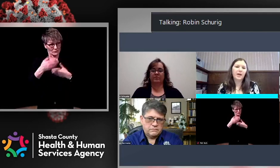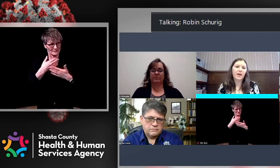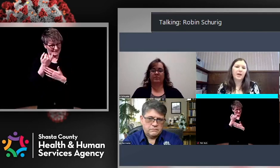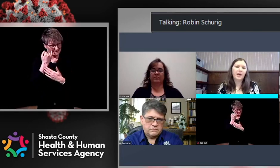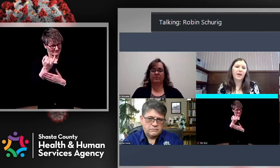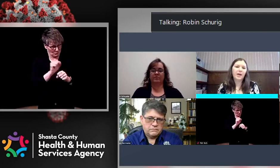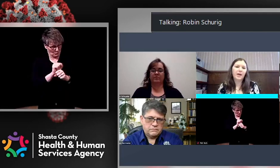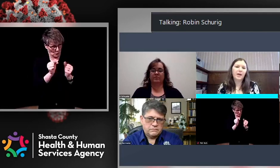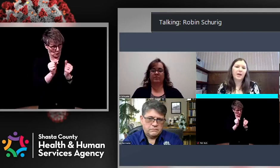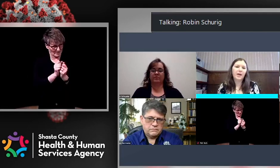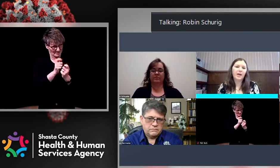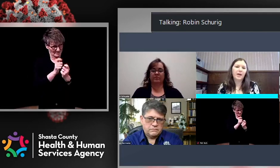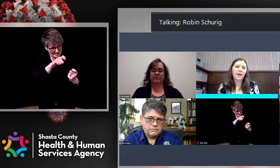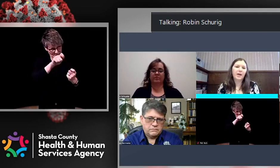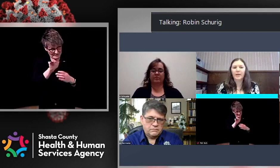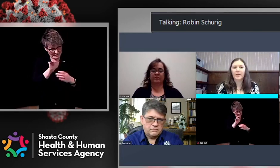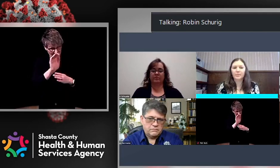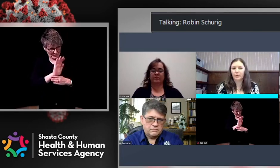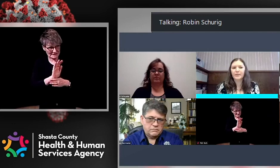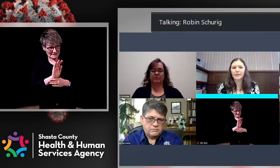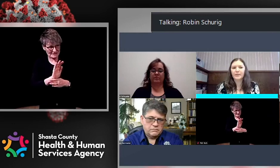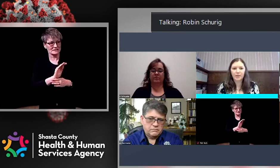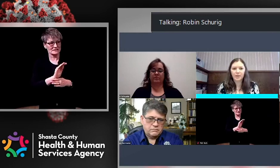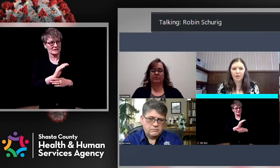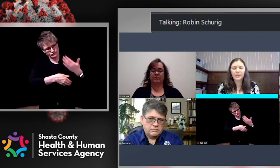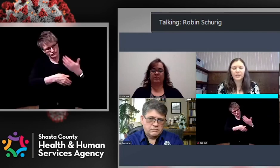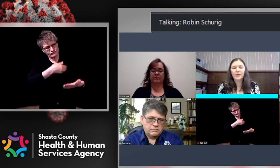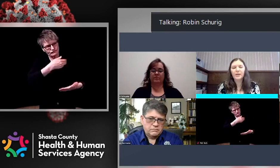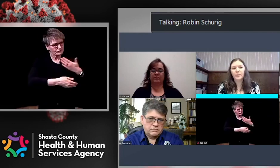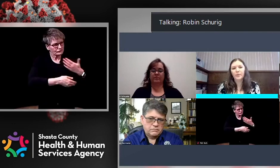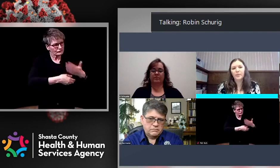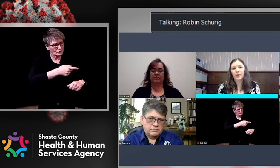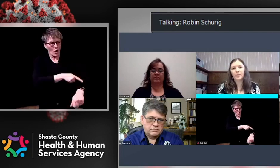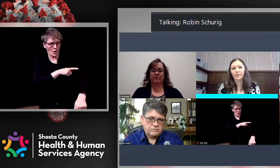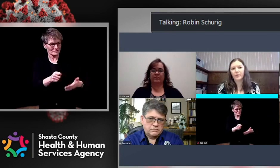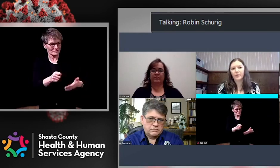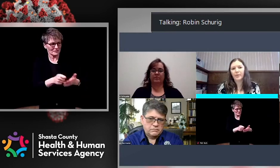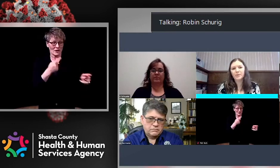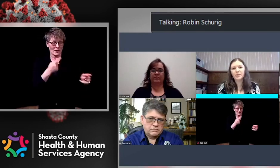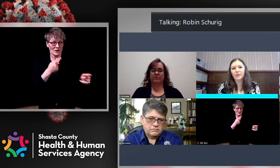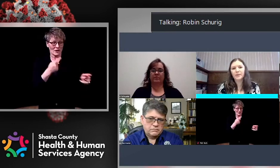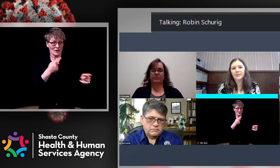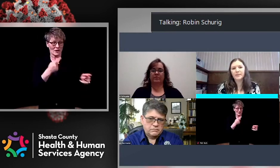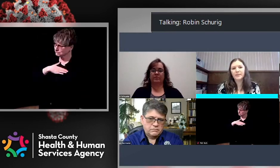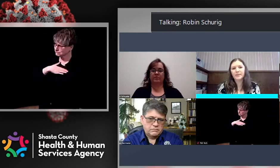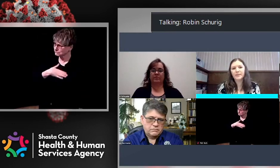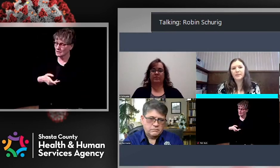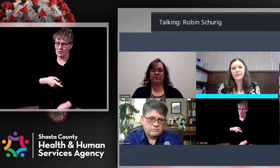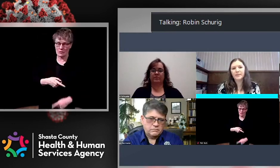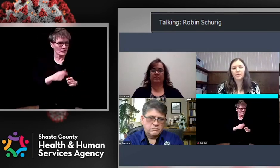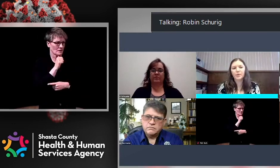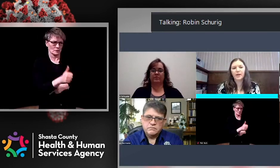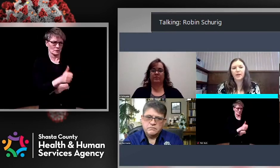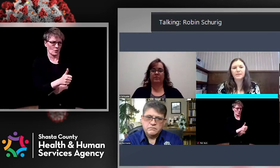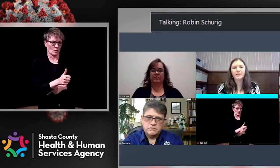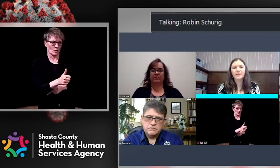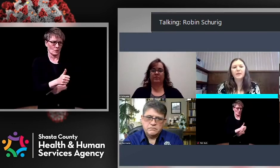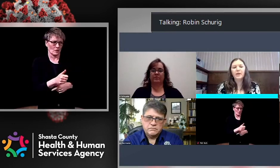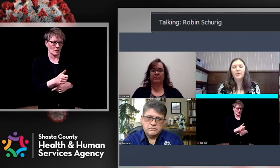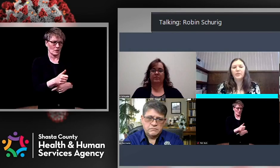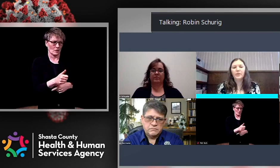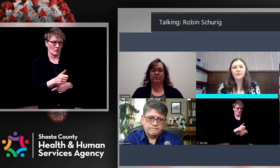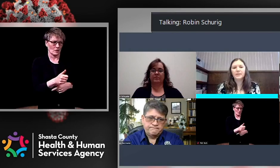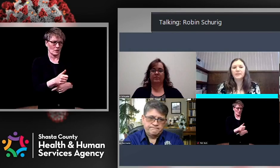education and they've engaged with us and said that they're going to make improvements and they don't, then we will refer them to a state agency like OSHA or